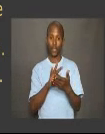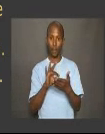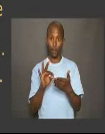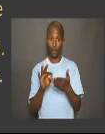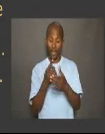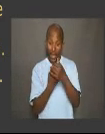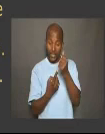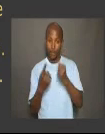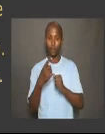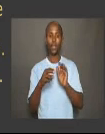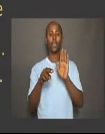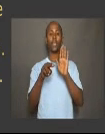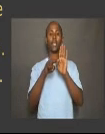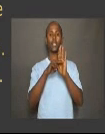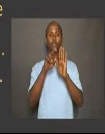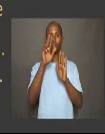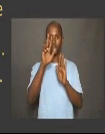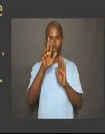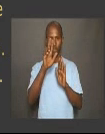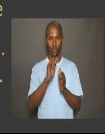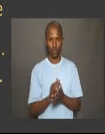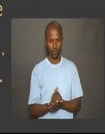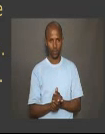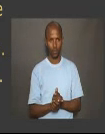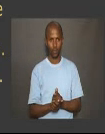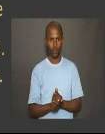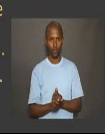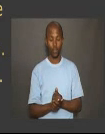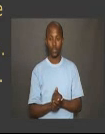numbers except negative 3.